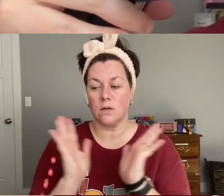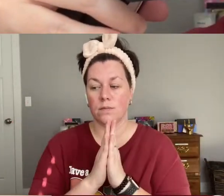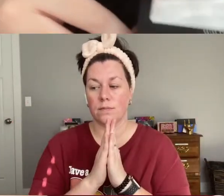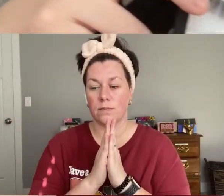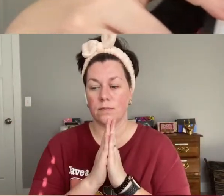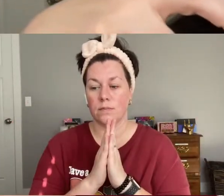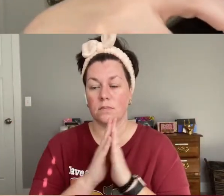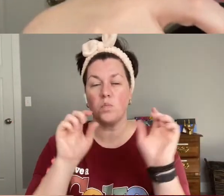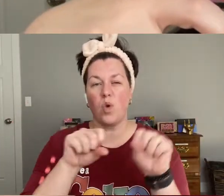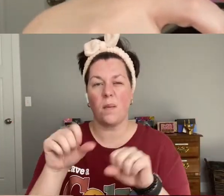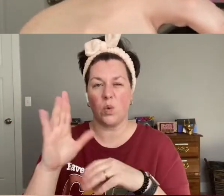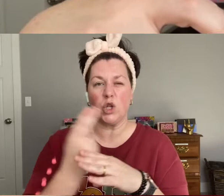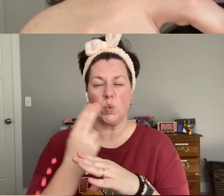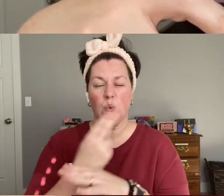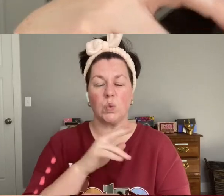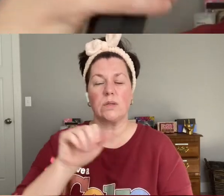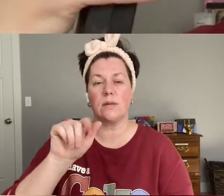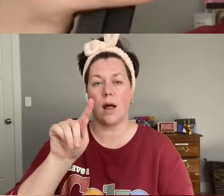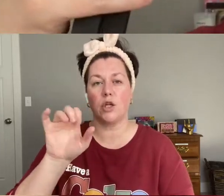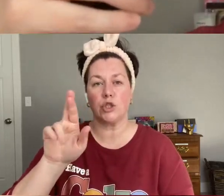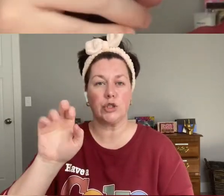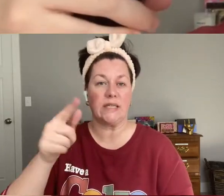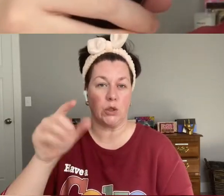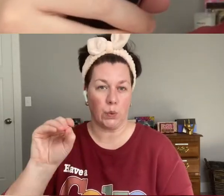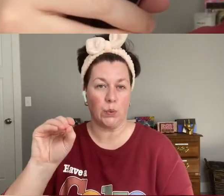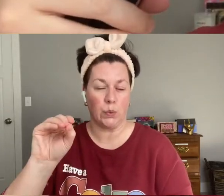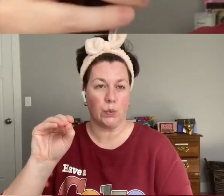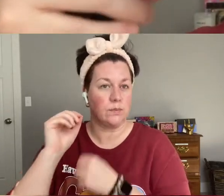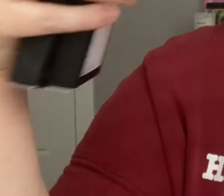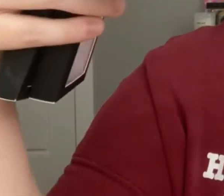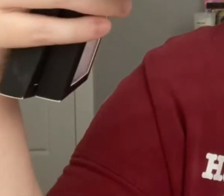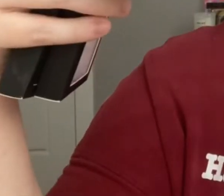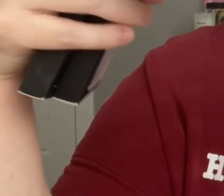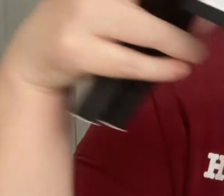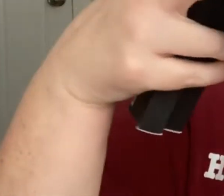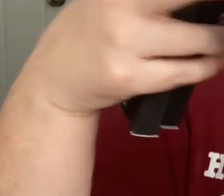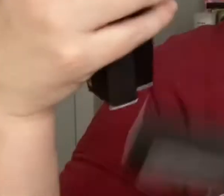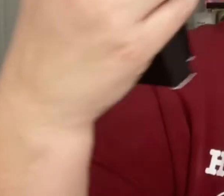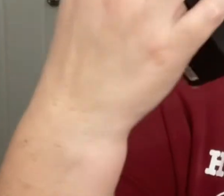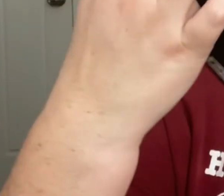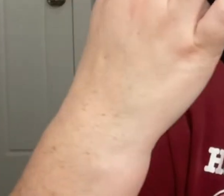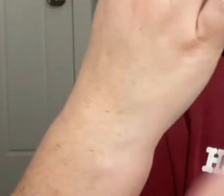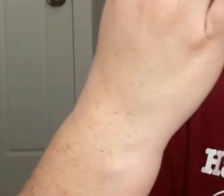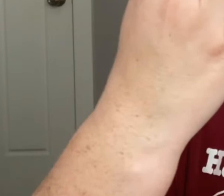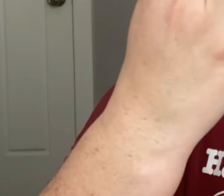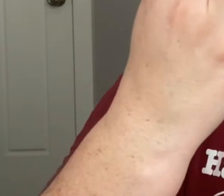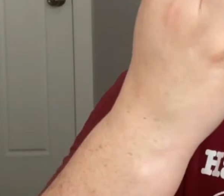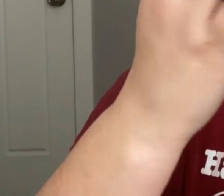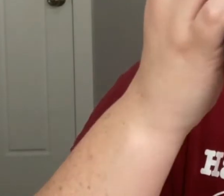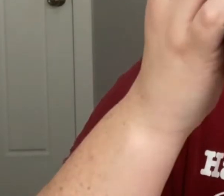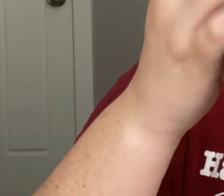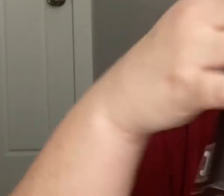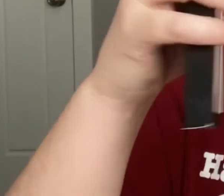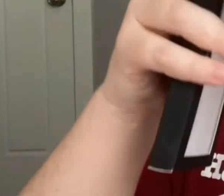also have a very thin band, so this is a really nice lash if you've not worn lashes before. I also wanted